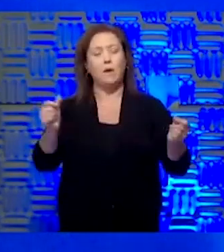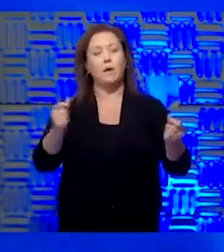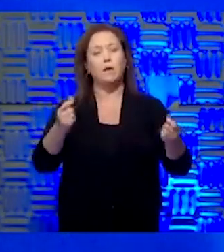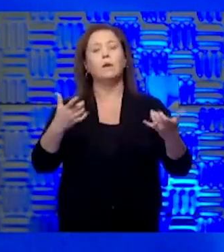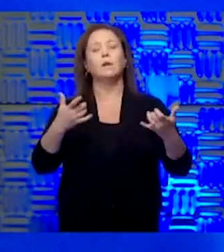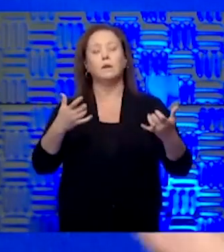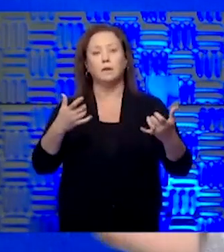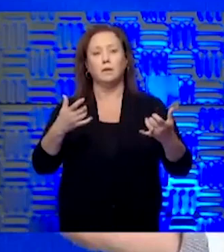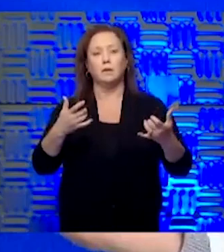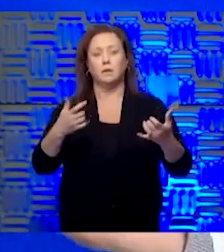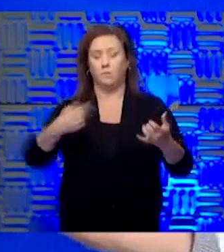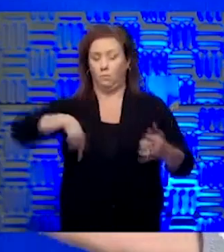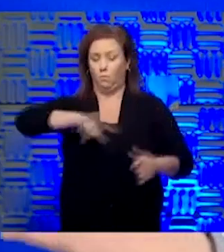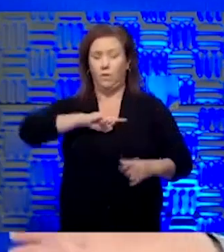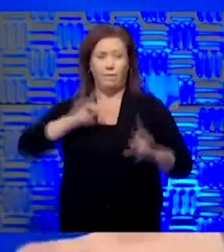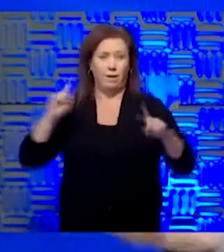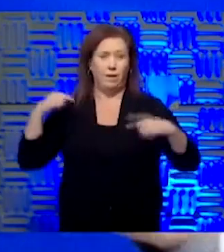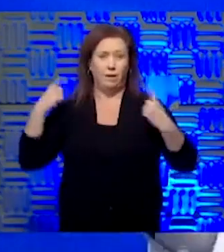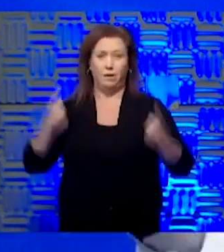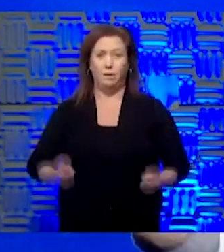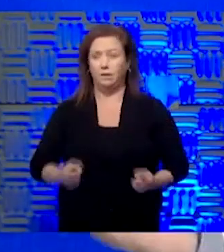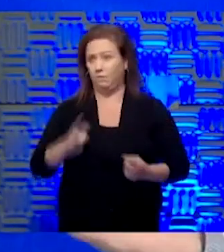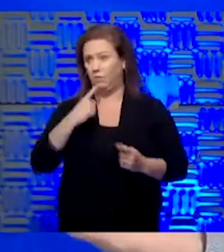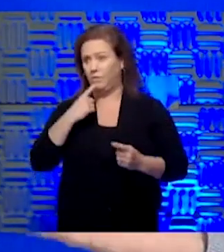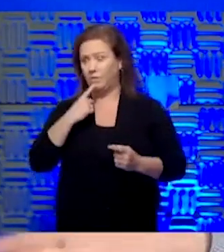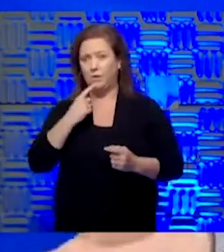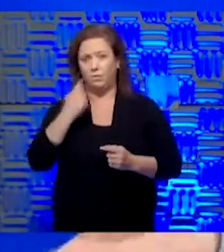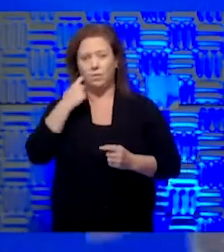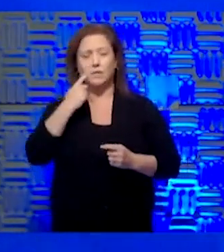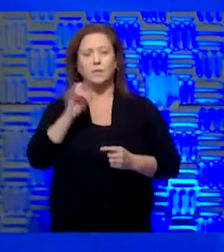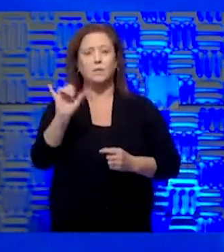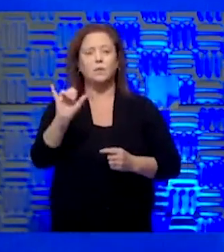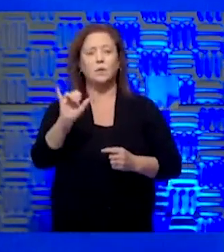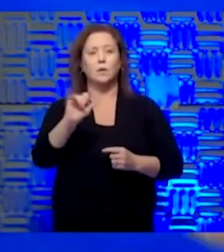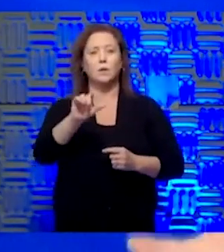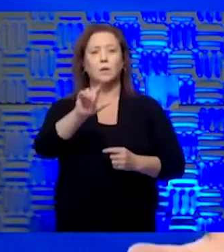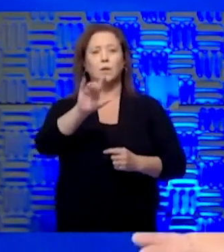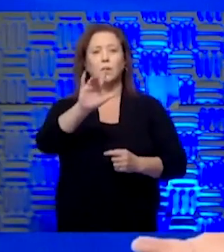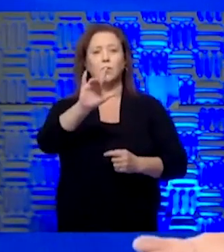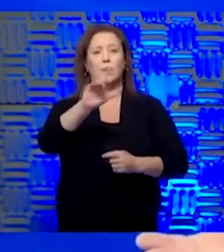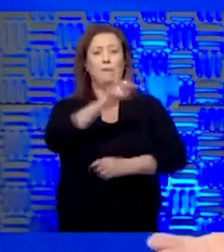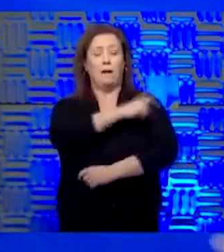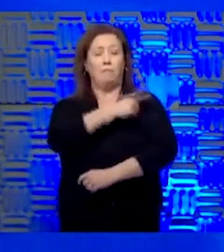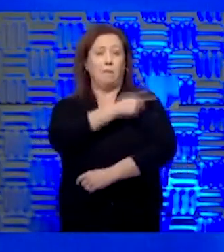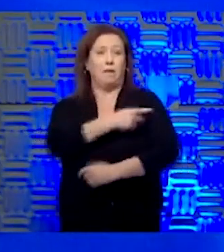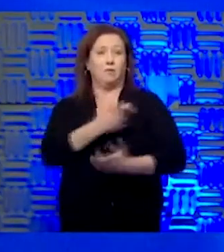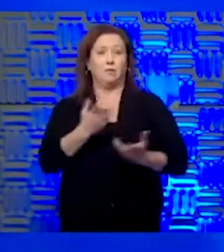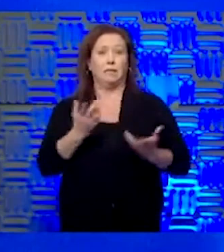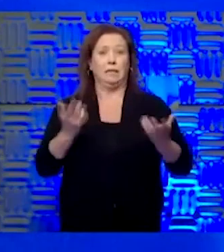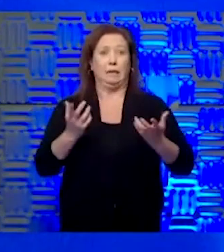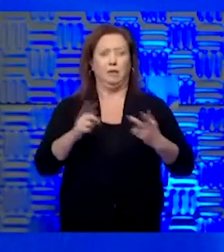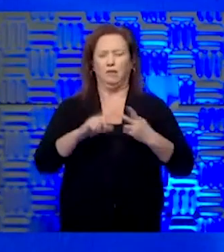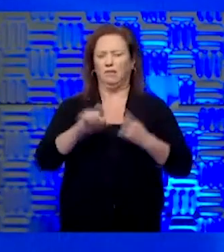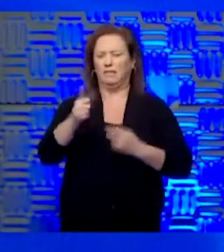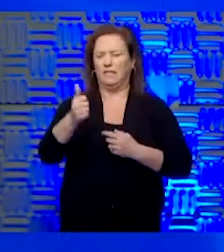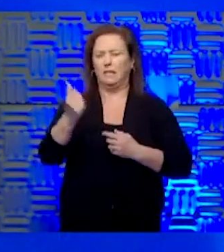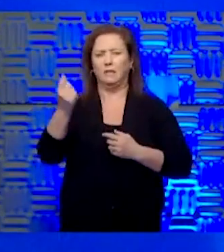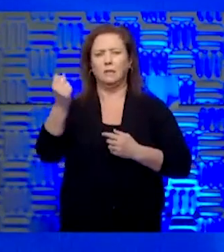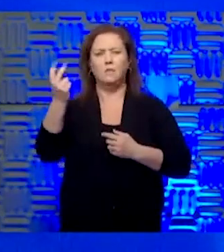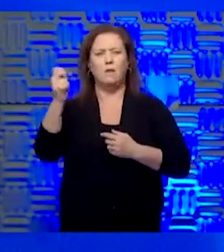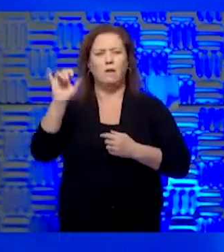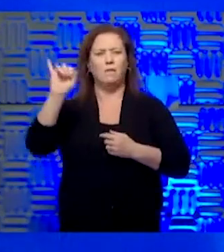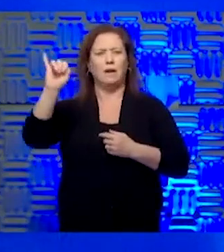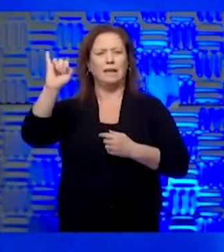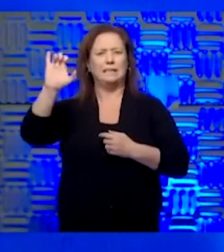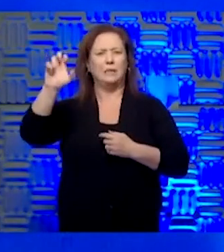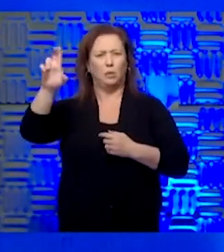have, and we've had, as I said as you said a few minutes ago, we have around 25 patients that are in the hospital, and about 10 or 12 are in the ICU and are